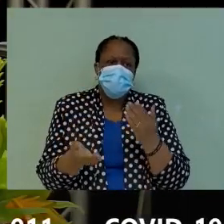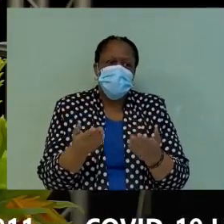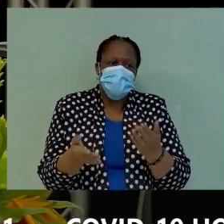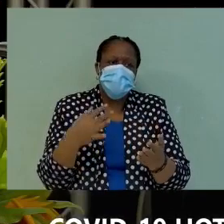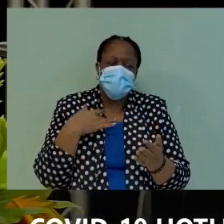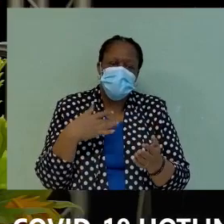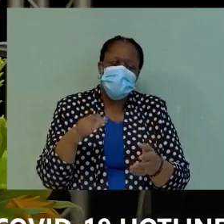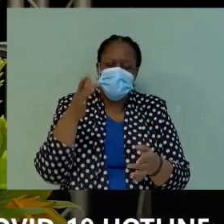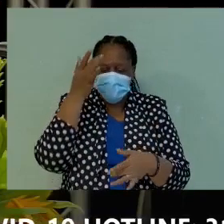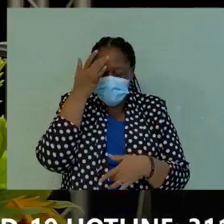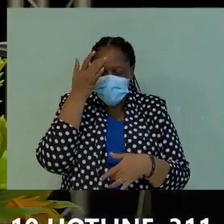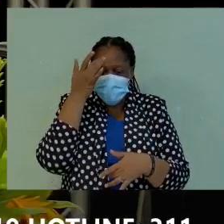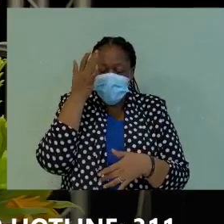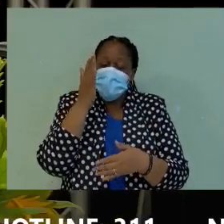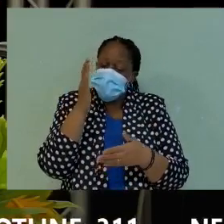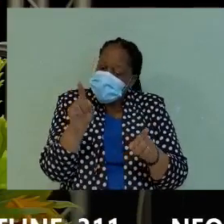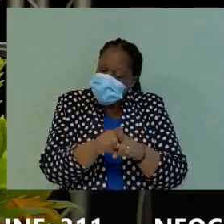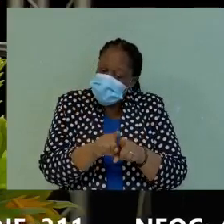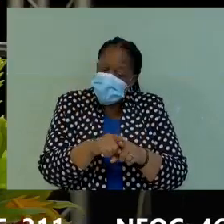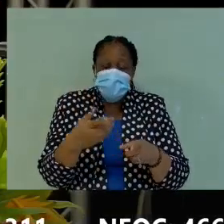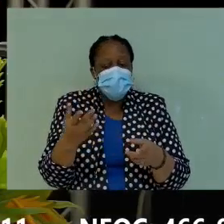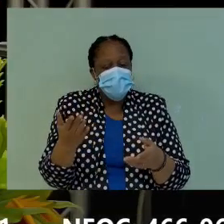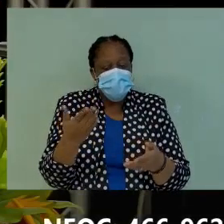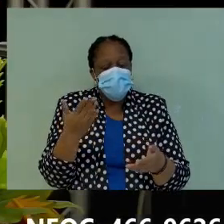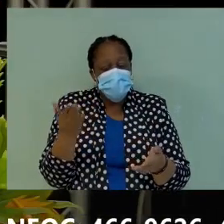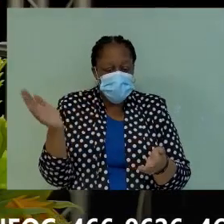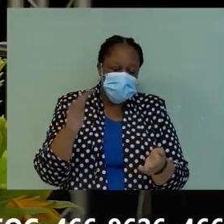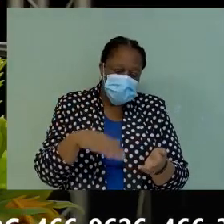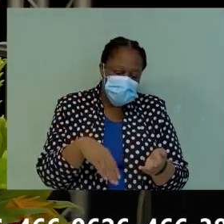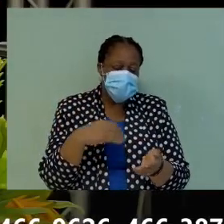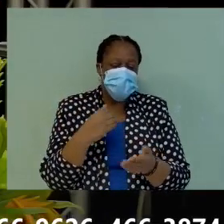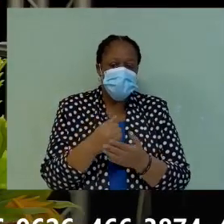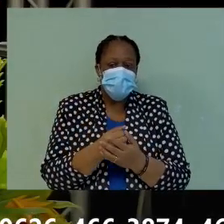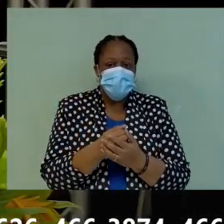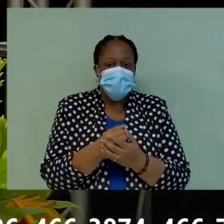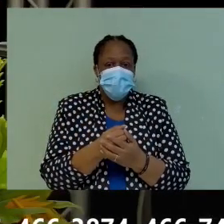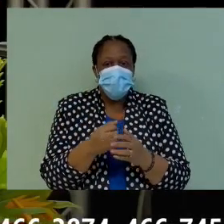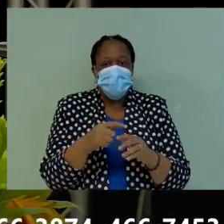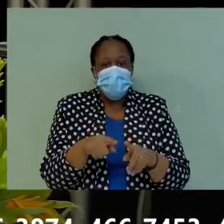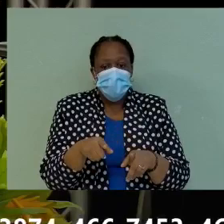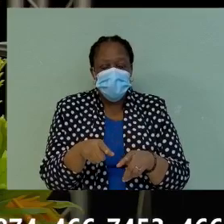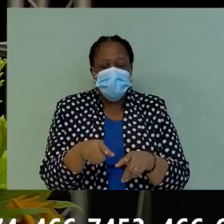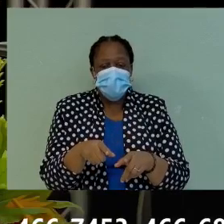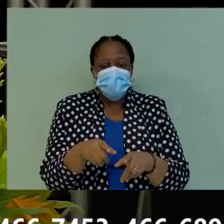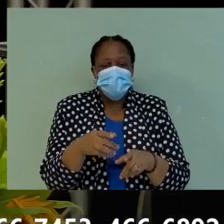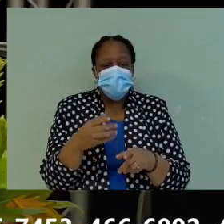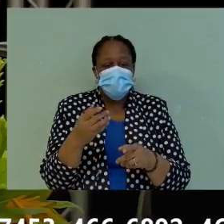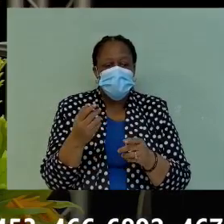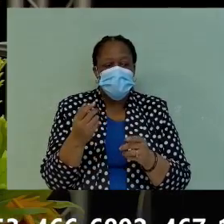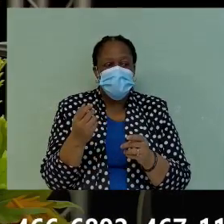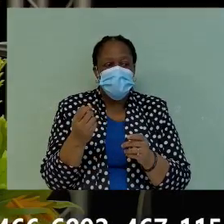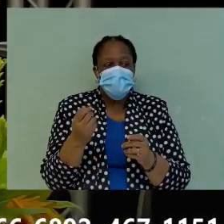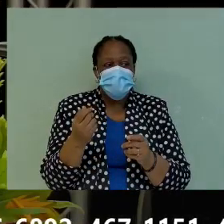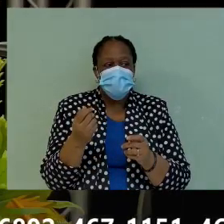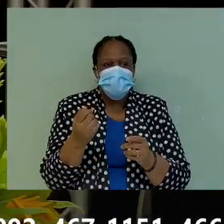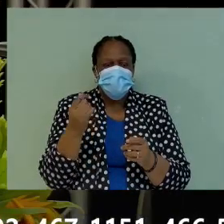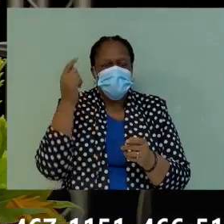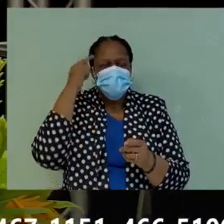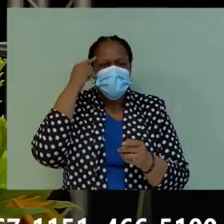extended to me. Being relatively healthy and full of life, the thought of illness was, however, the last thing on my